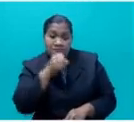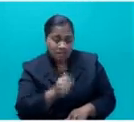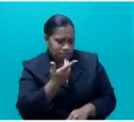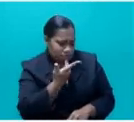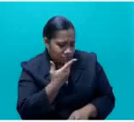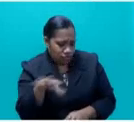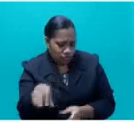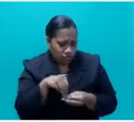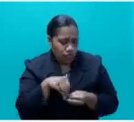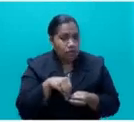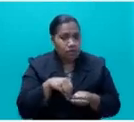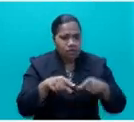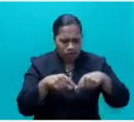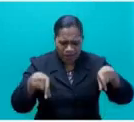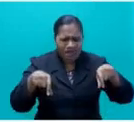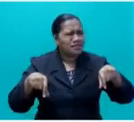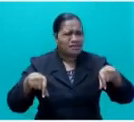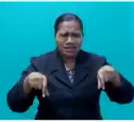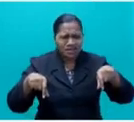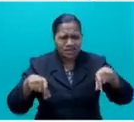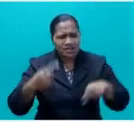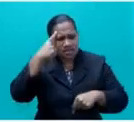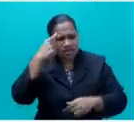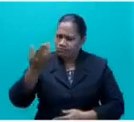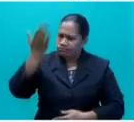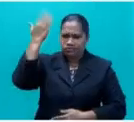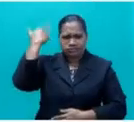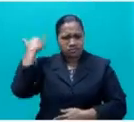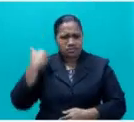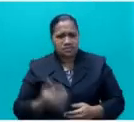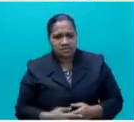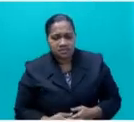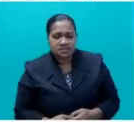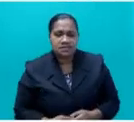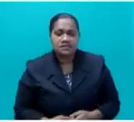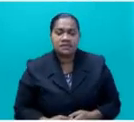pads? Mr. Speaker said that's such a backward way of thinking, and in fact a huge blow